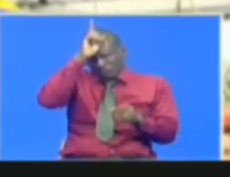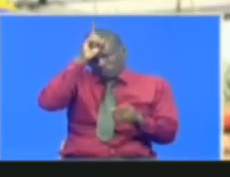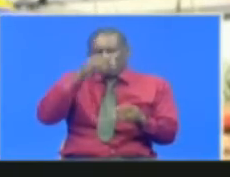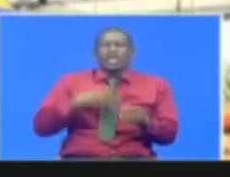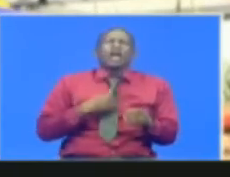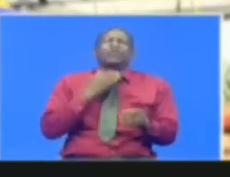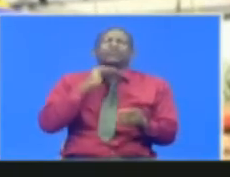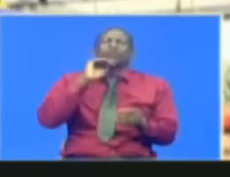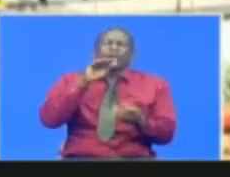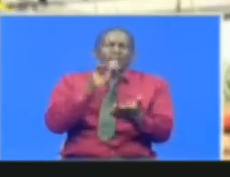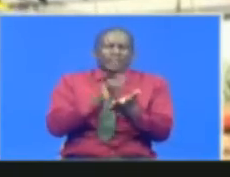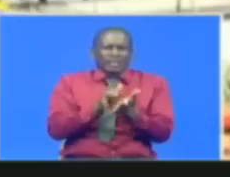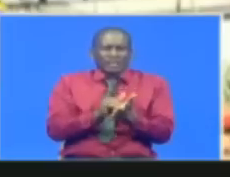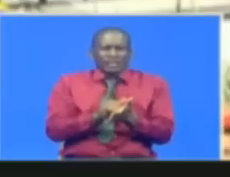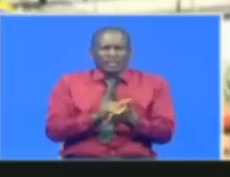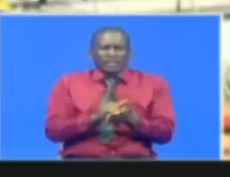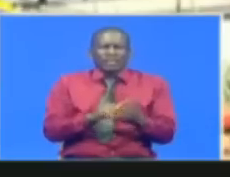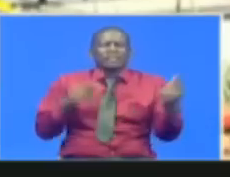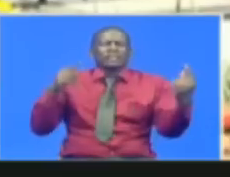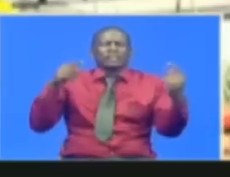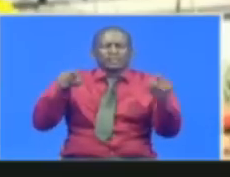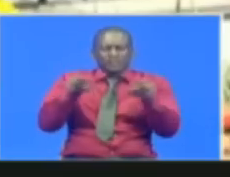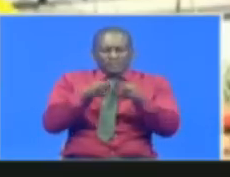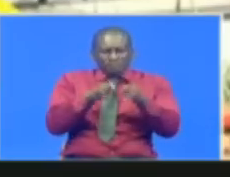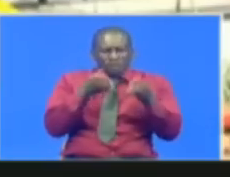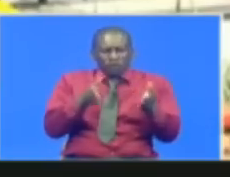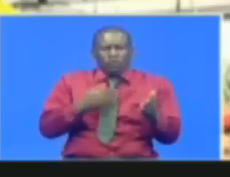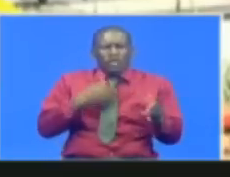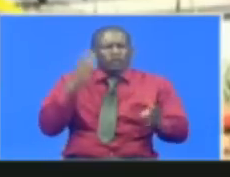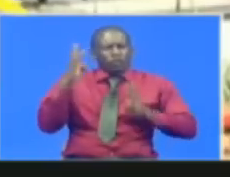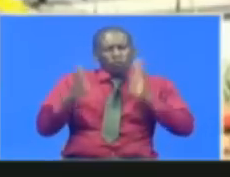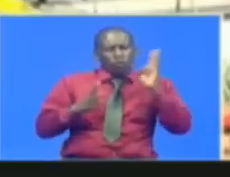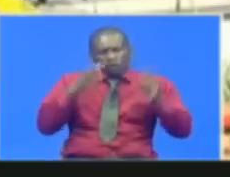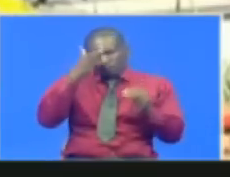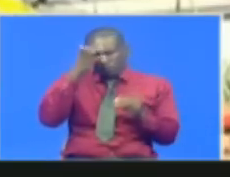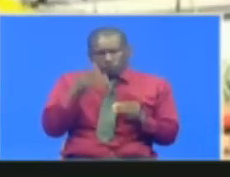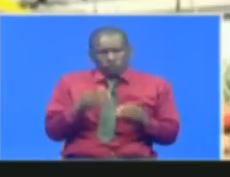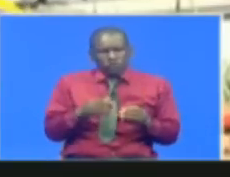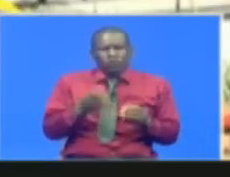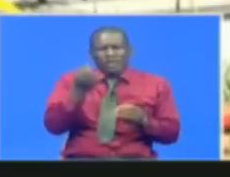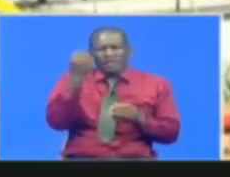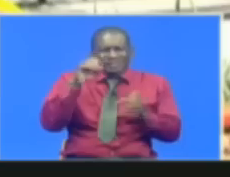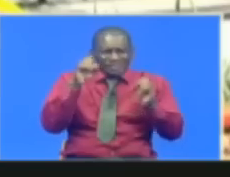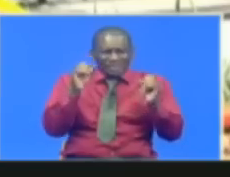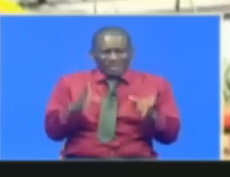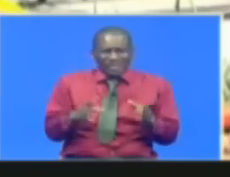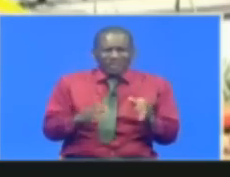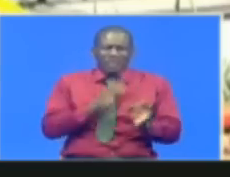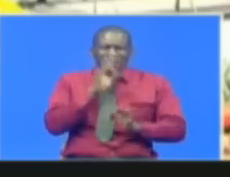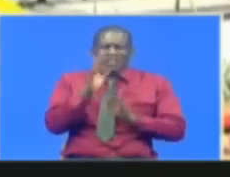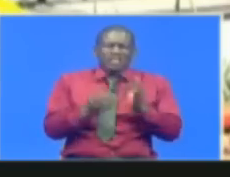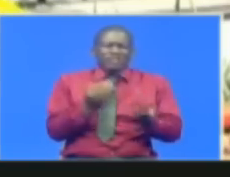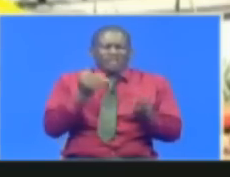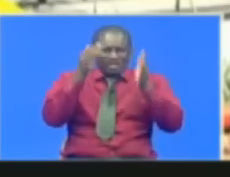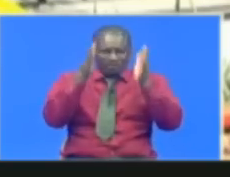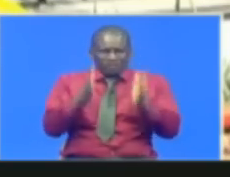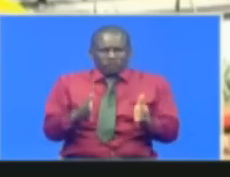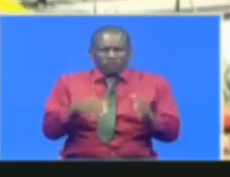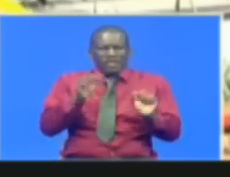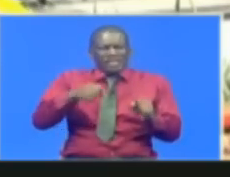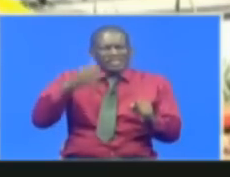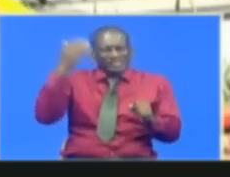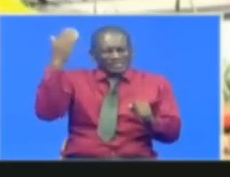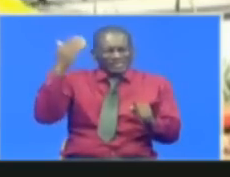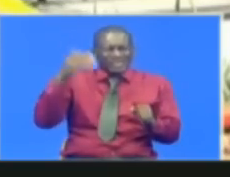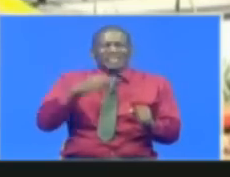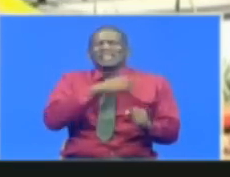kwamba hati wakati huu tuko na wasiwasi kwa sababu hatuelewi ikiwa kuna mtu anaweza kukata mtoto